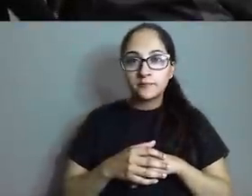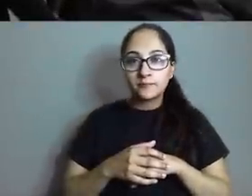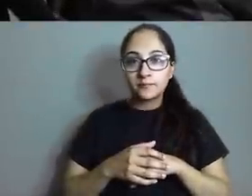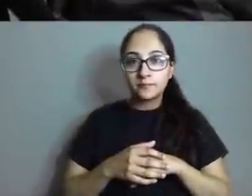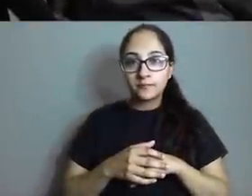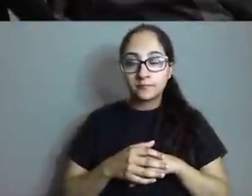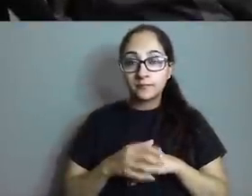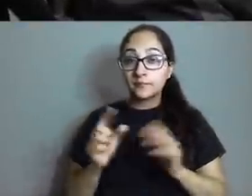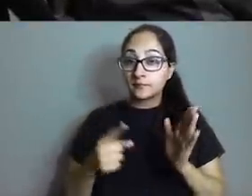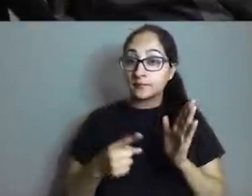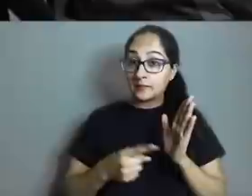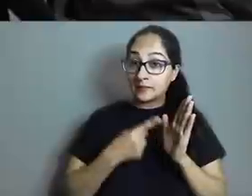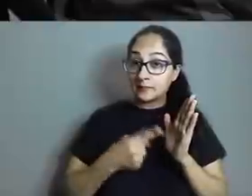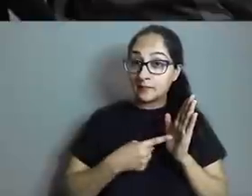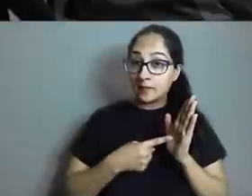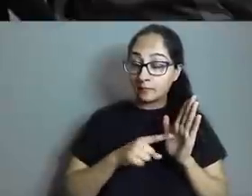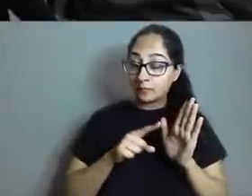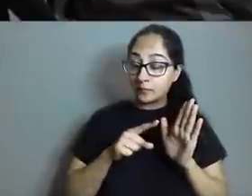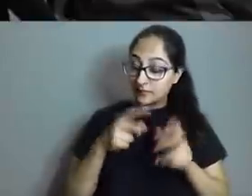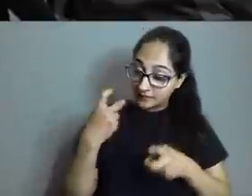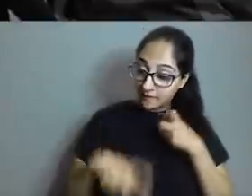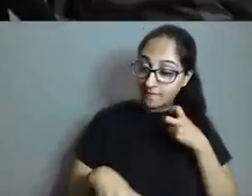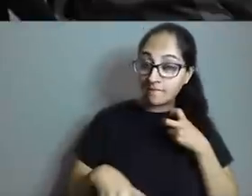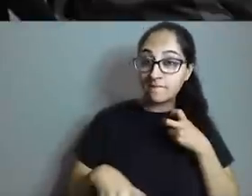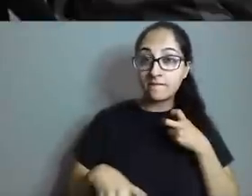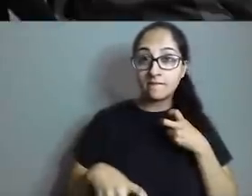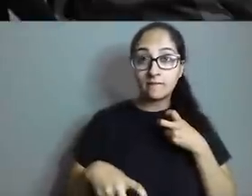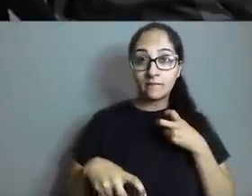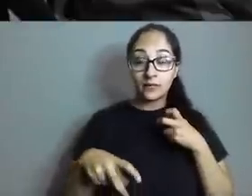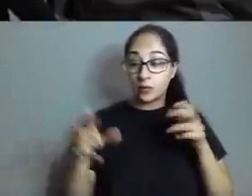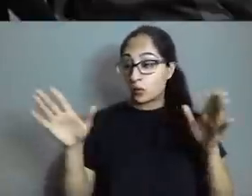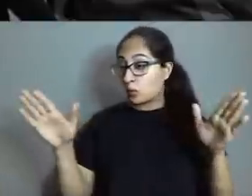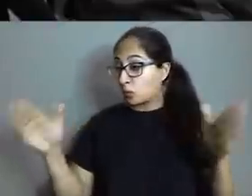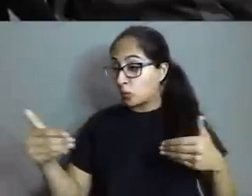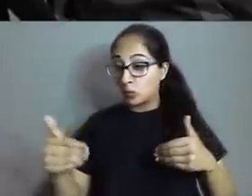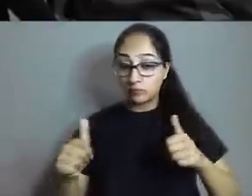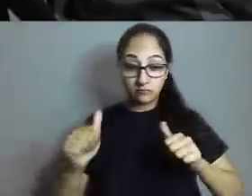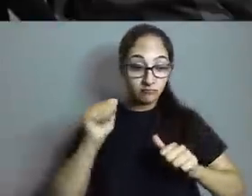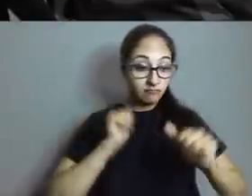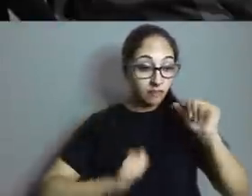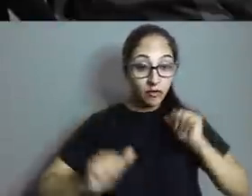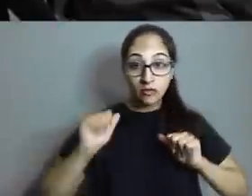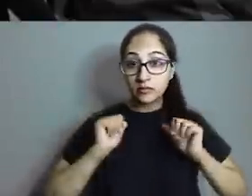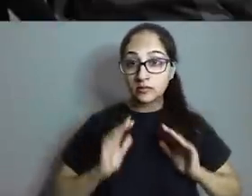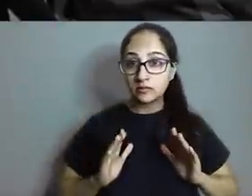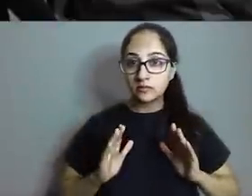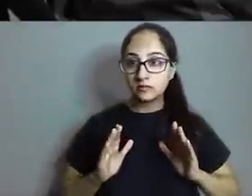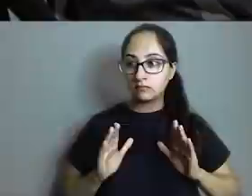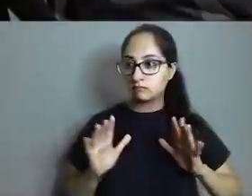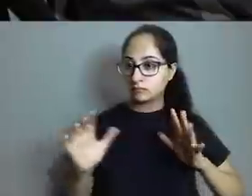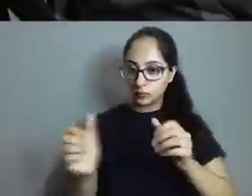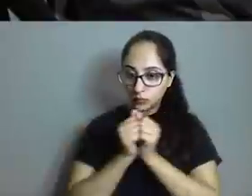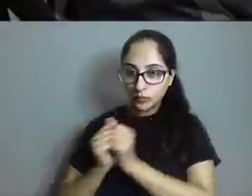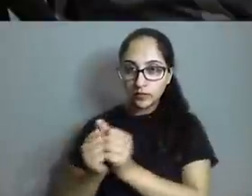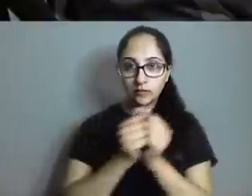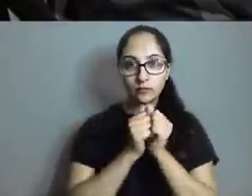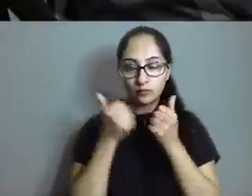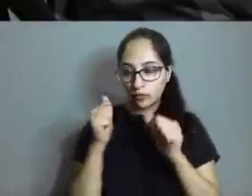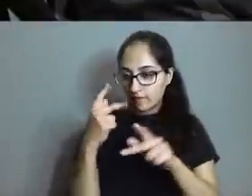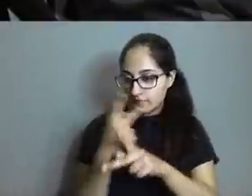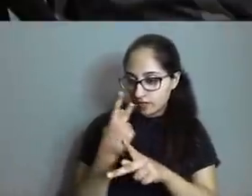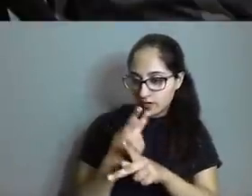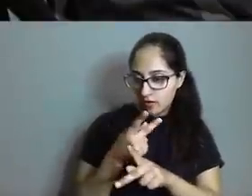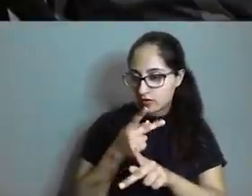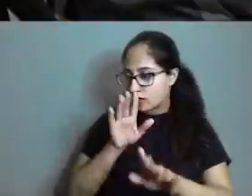forth and and some days it was really hard and we we were in a room with a bunch of